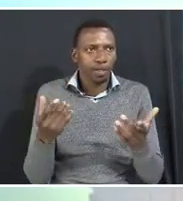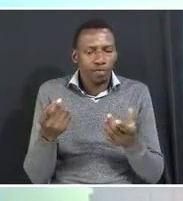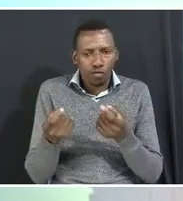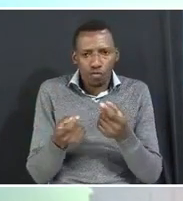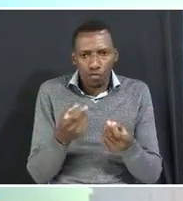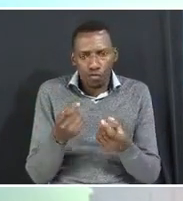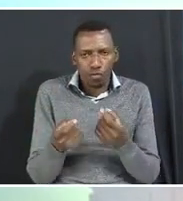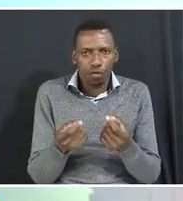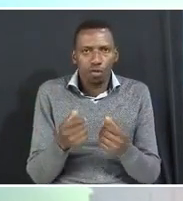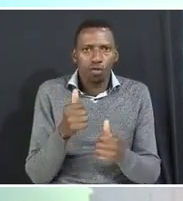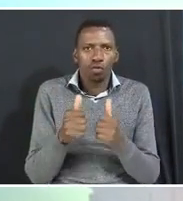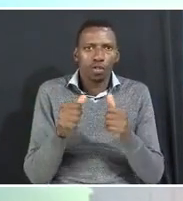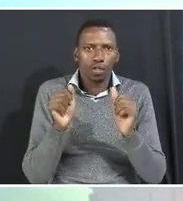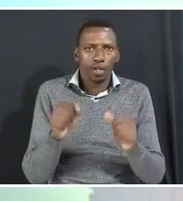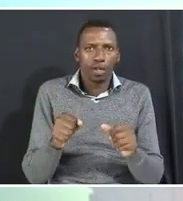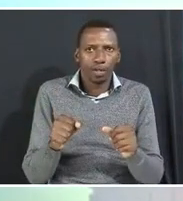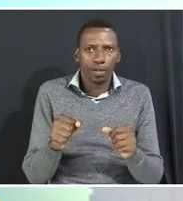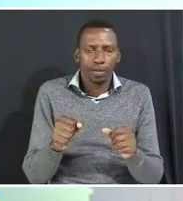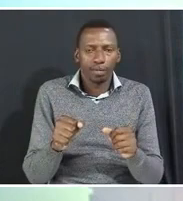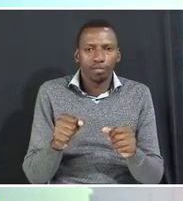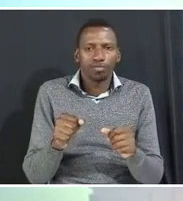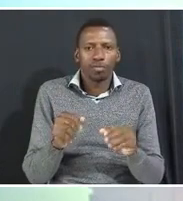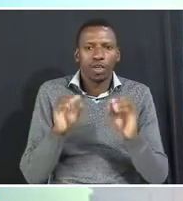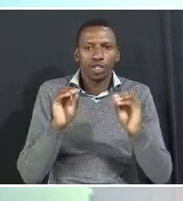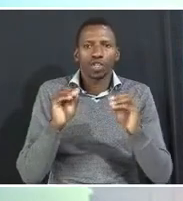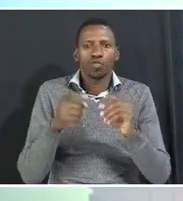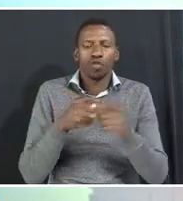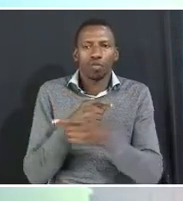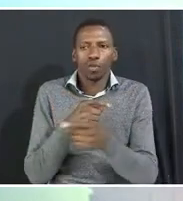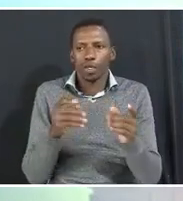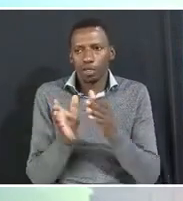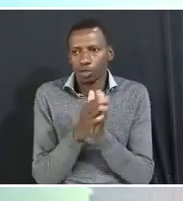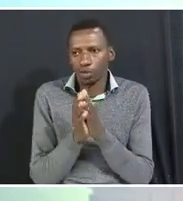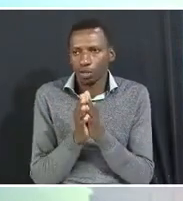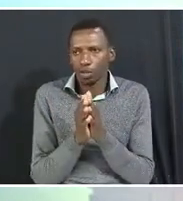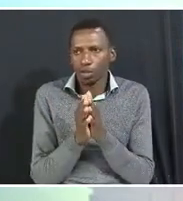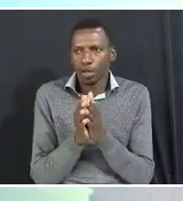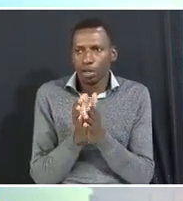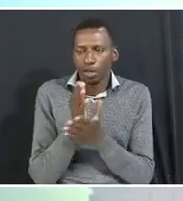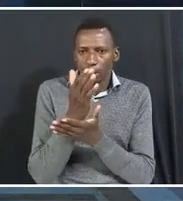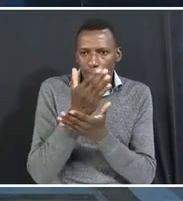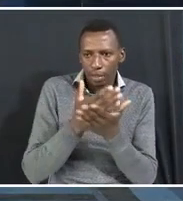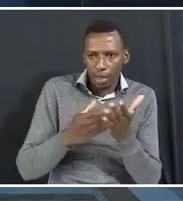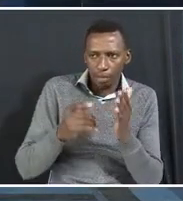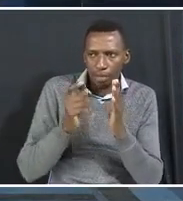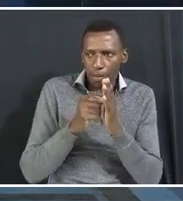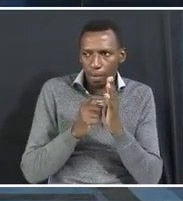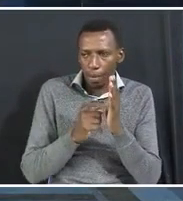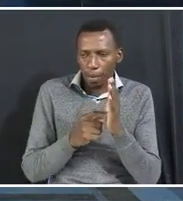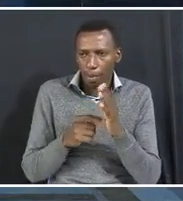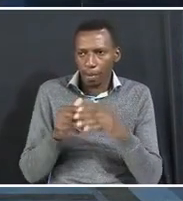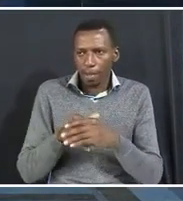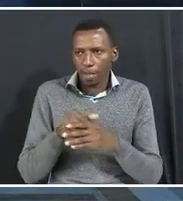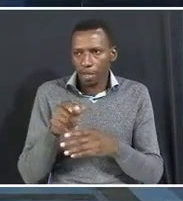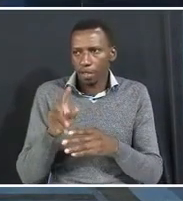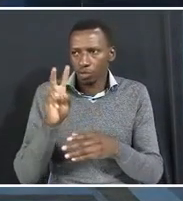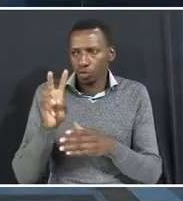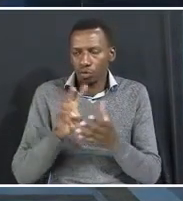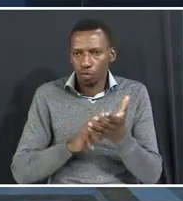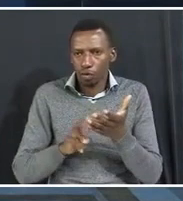to glean from this story. What are some of the principles in these two texts in